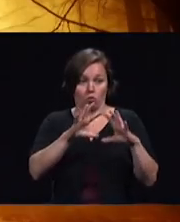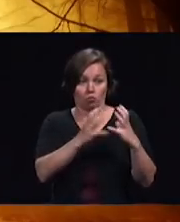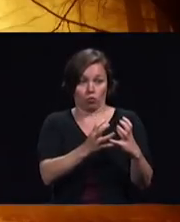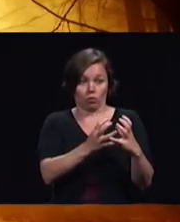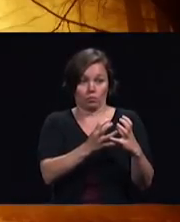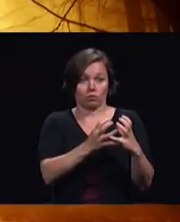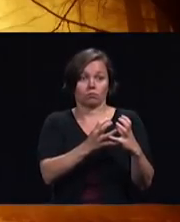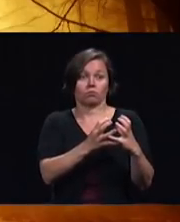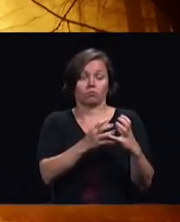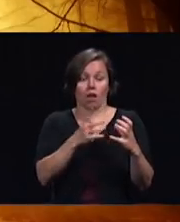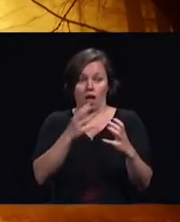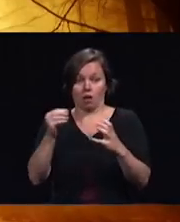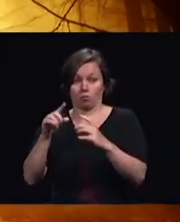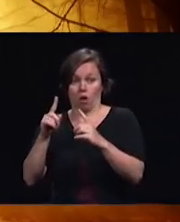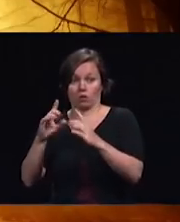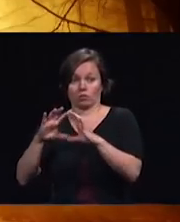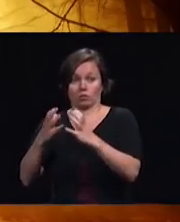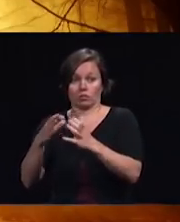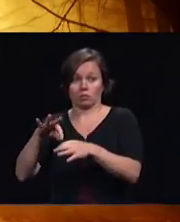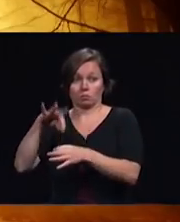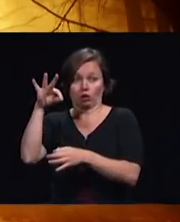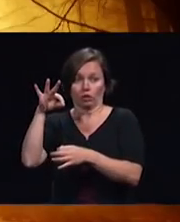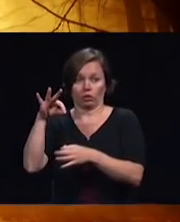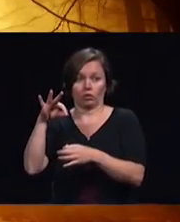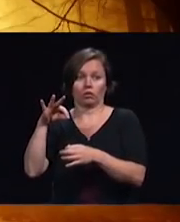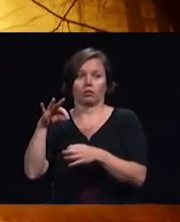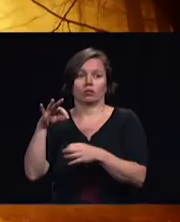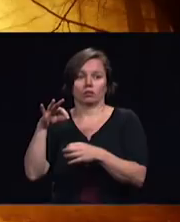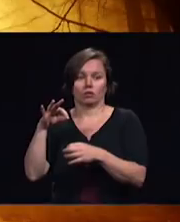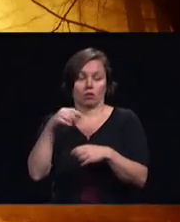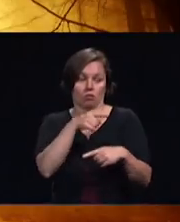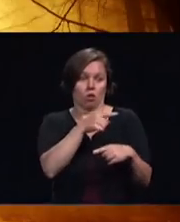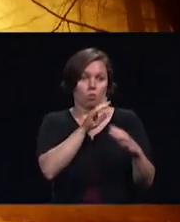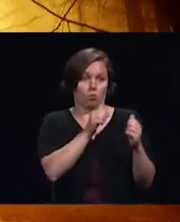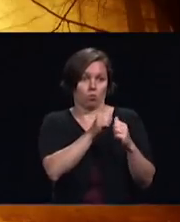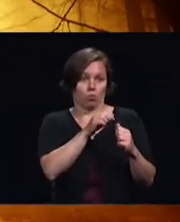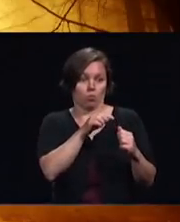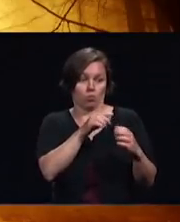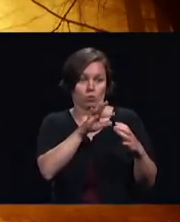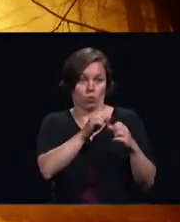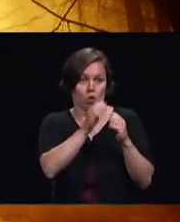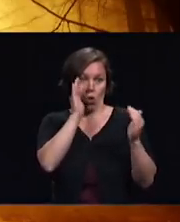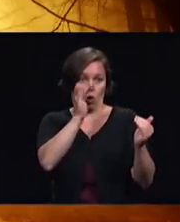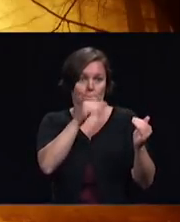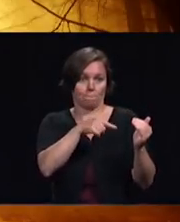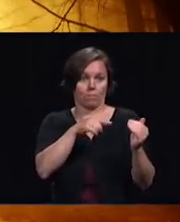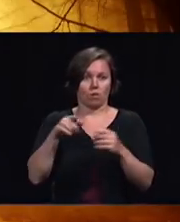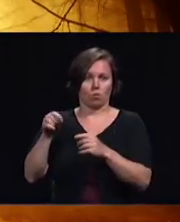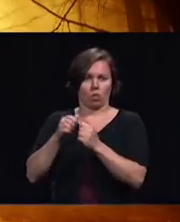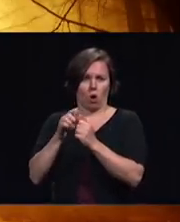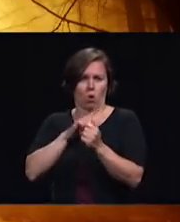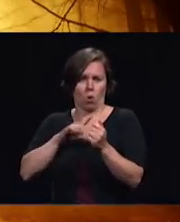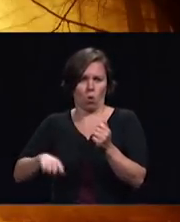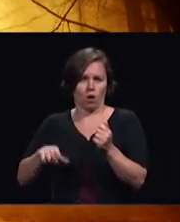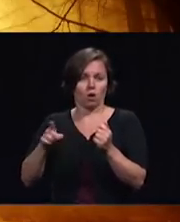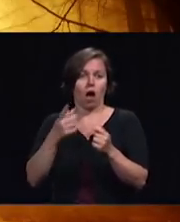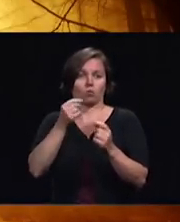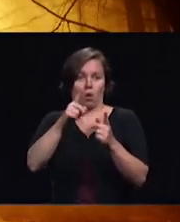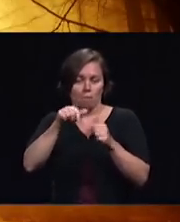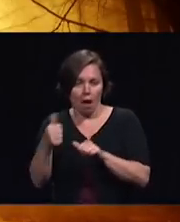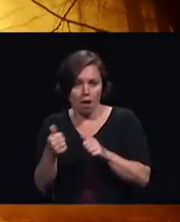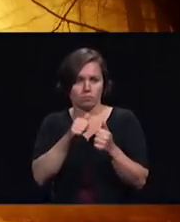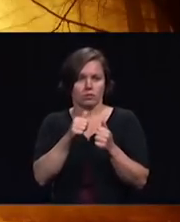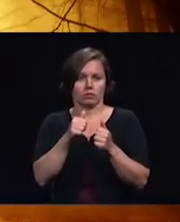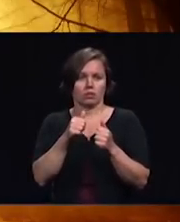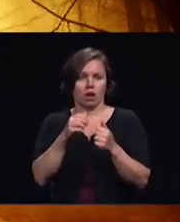just as you are called in one hope of your calling one Lord one faith one baptism one God and father of all who is above